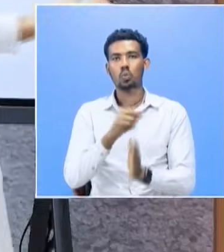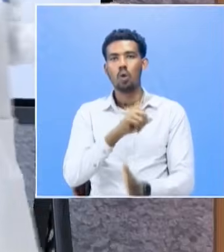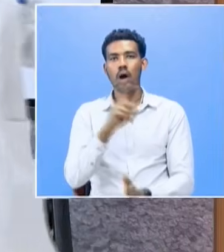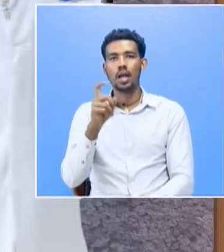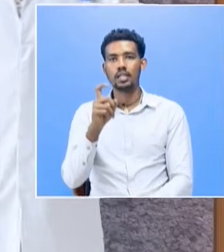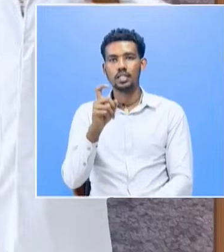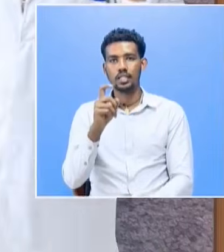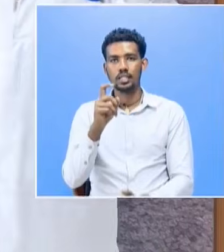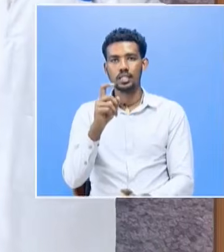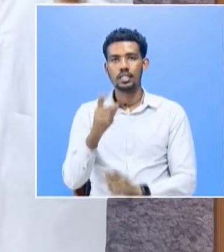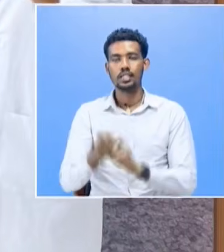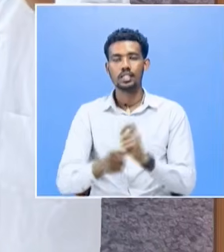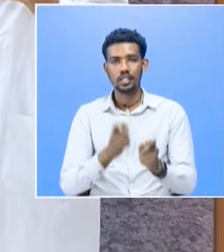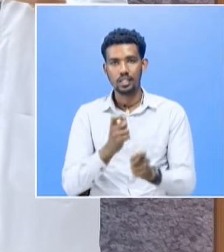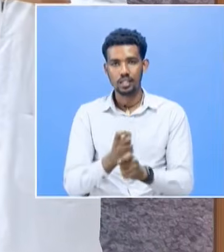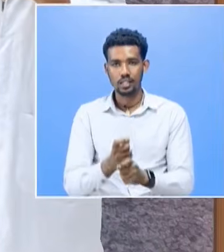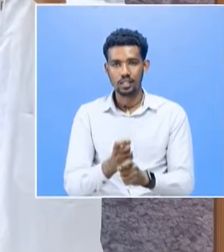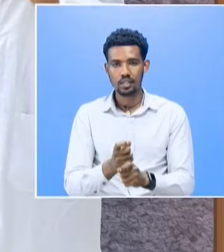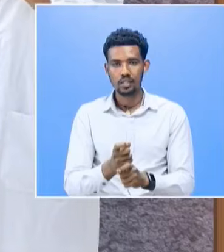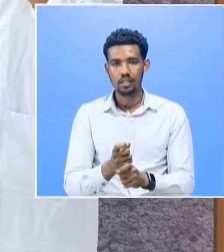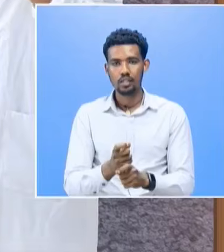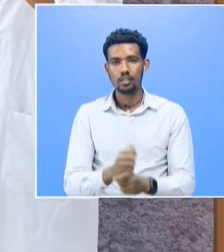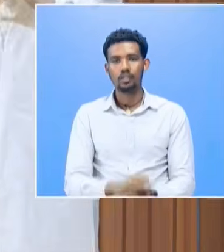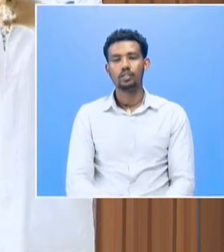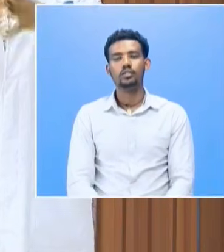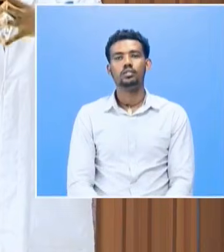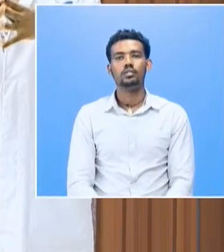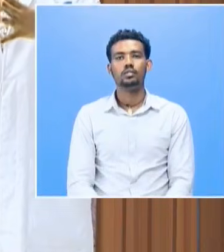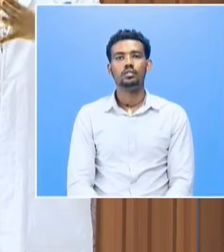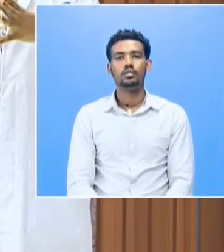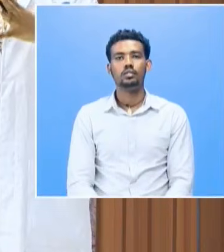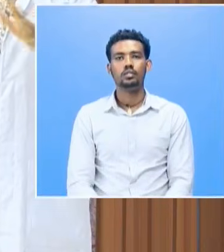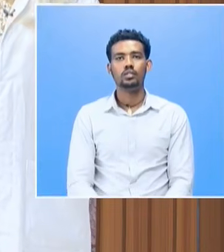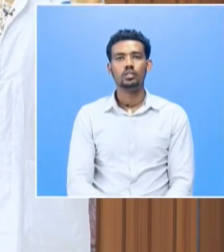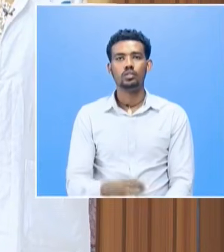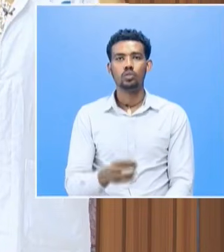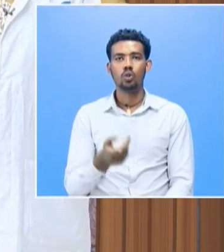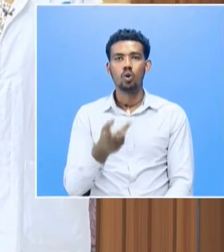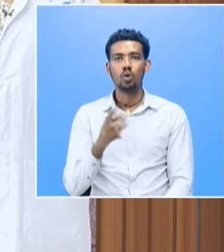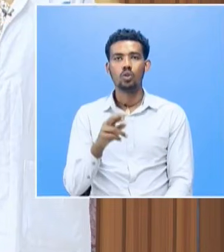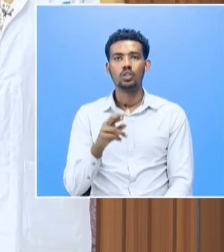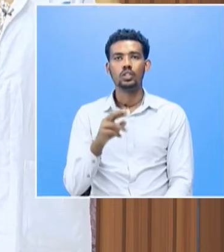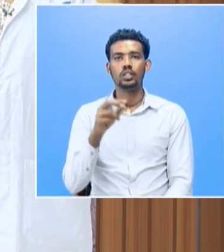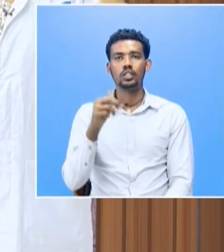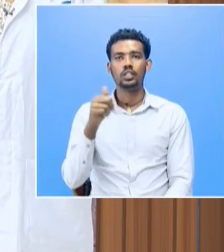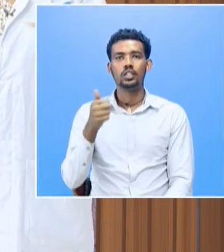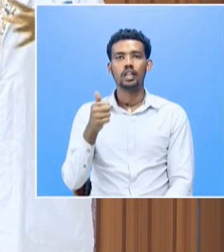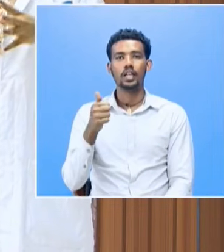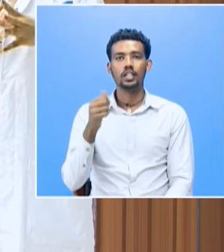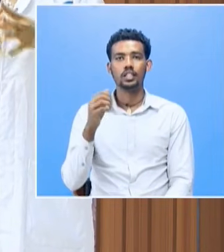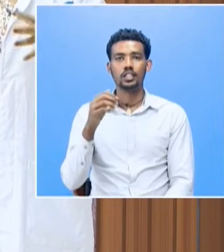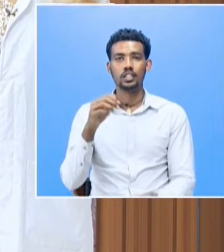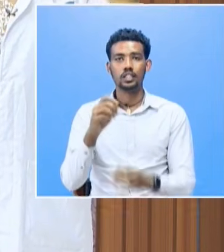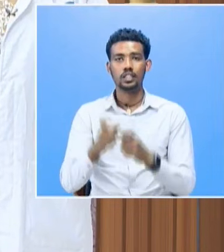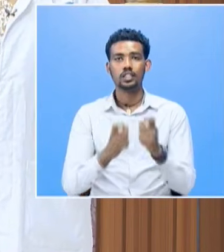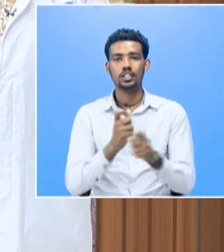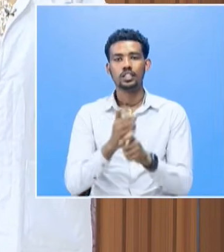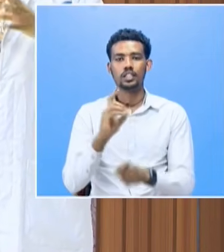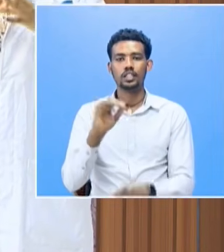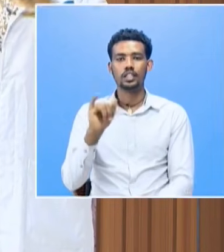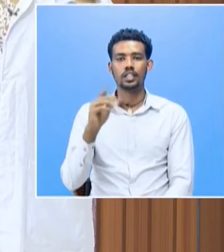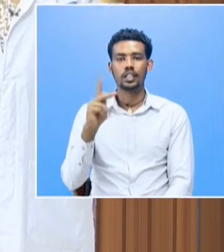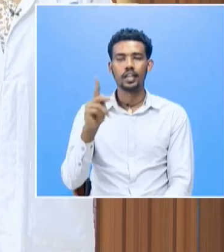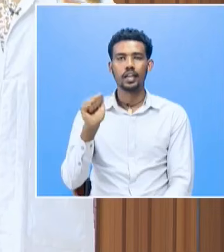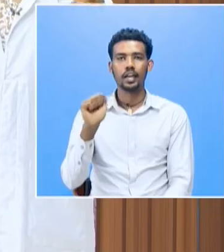and also decades, what we call decades, like 10 years is called decades. Millennium,